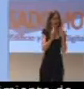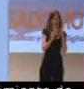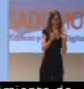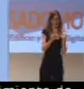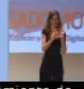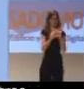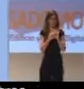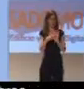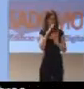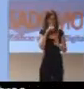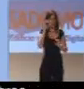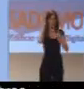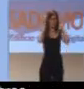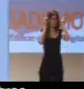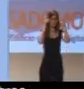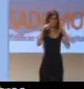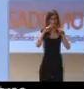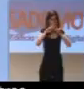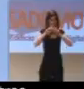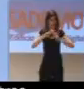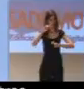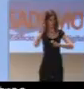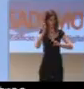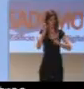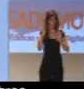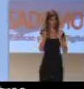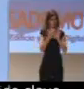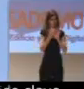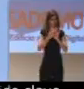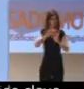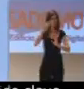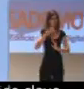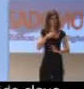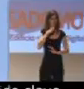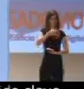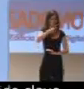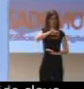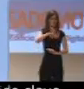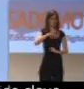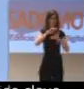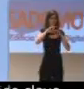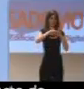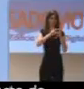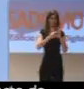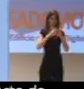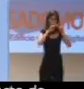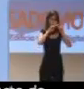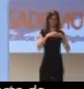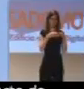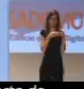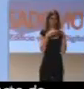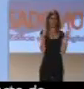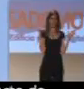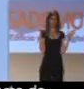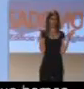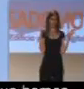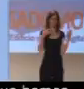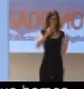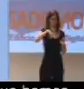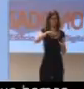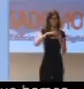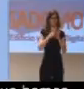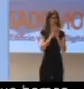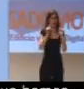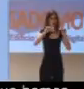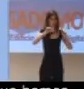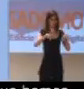and coordinations with other initiatives and pieces of research have been key. We have been a very open piece of research where we